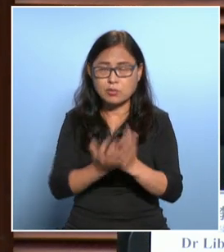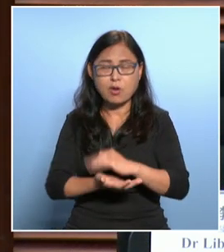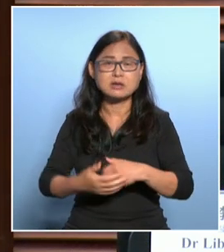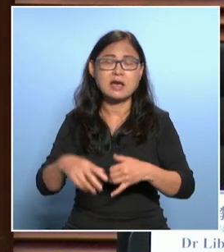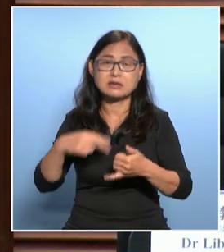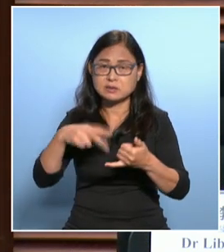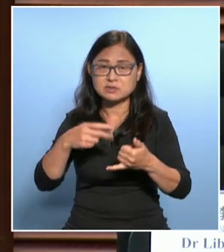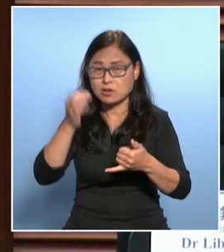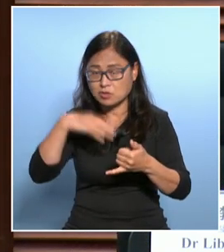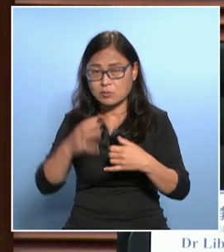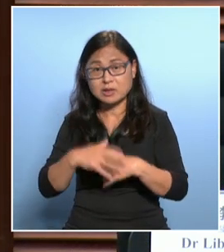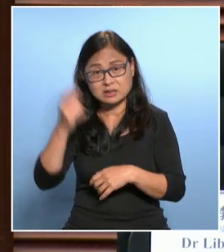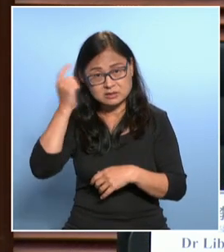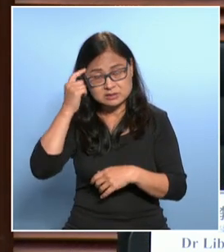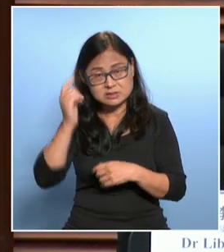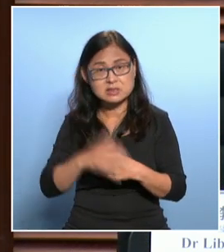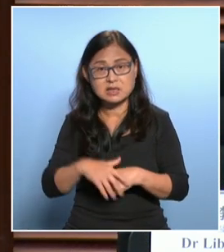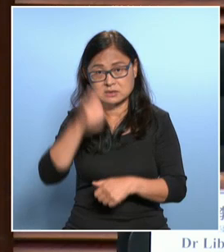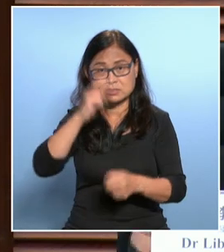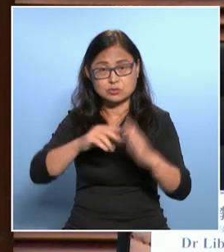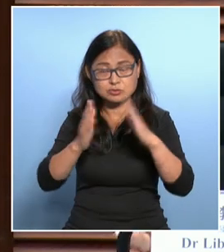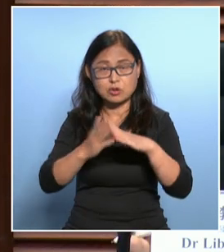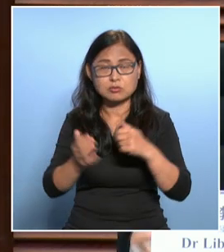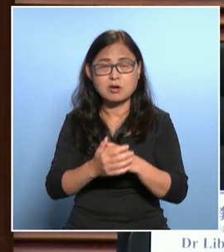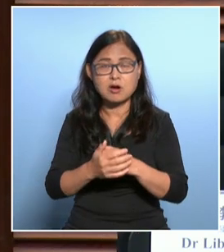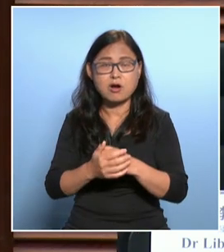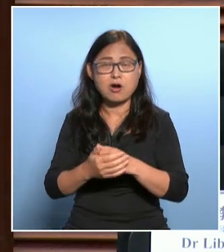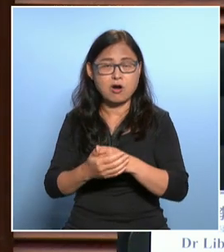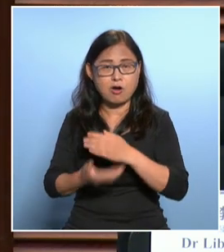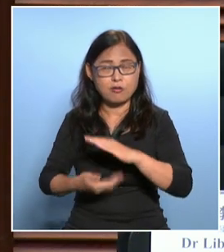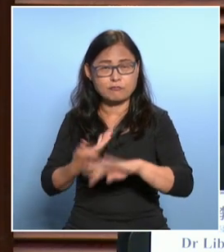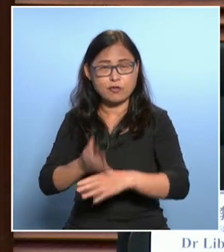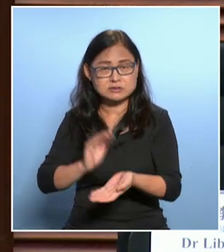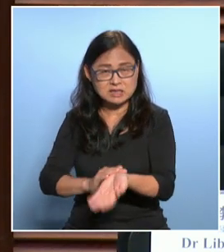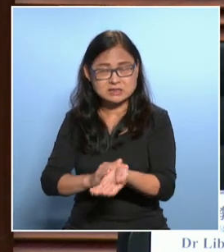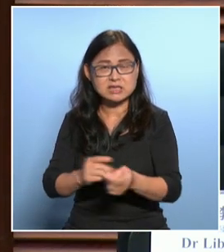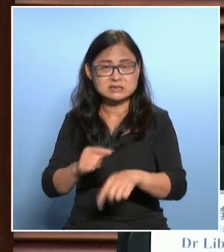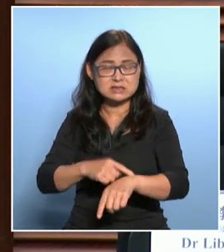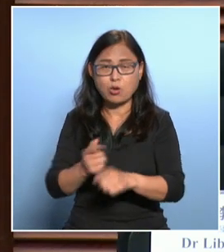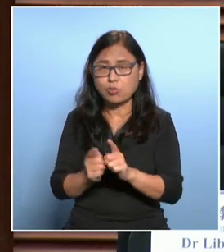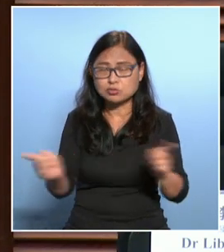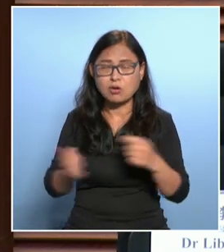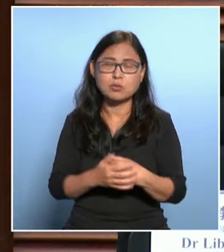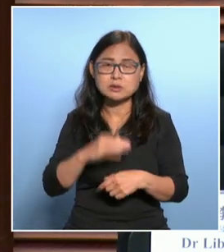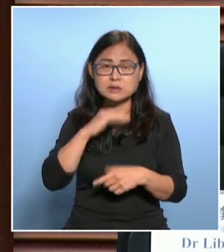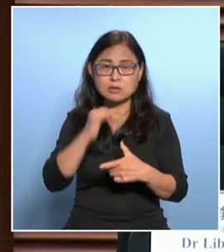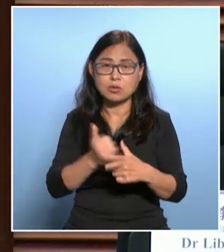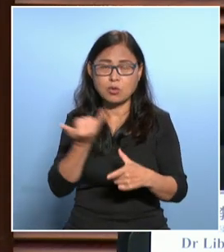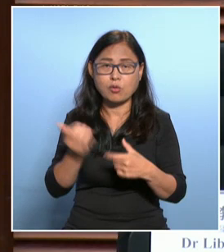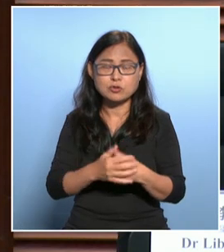I would like to stress that this price covers the consultation and medication,